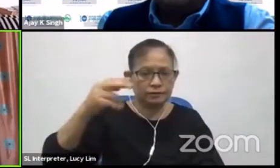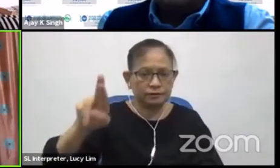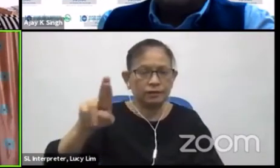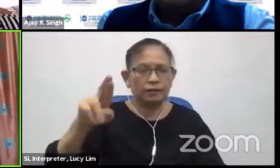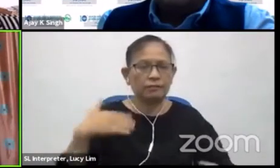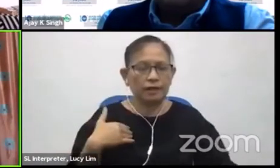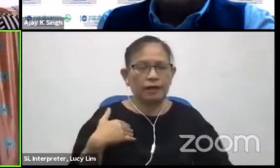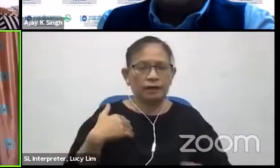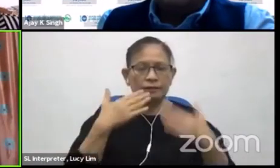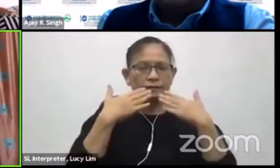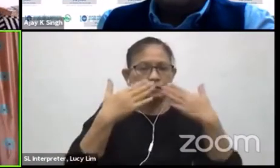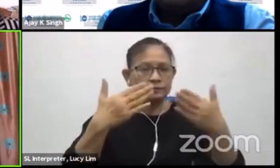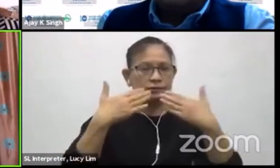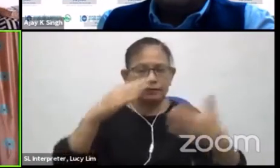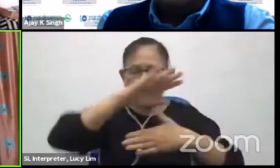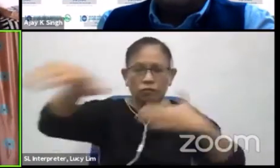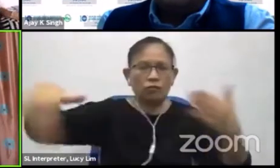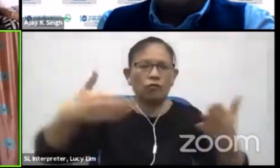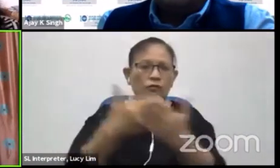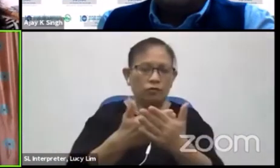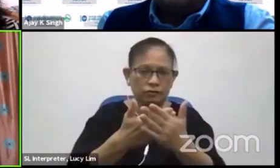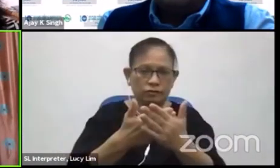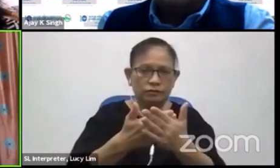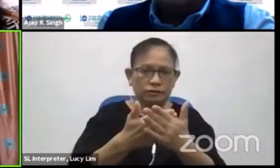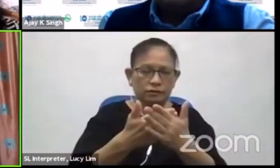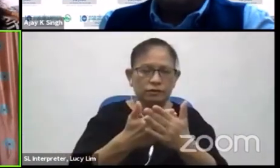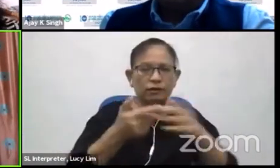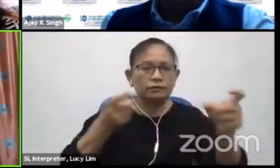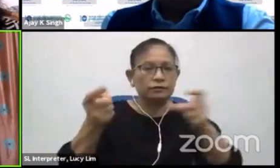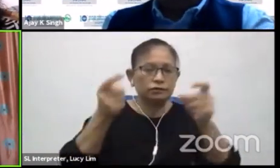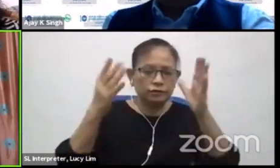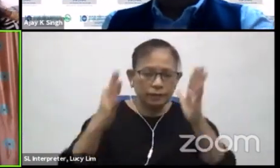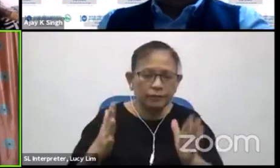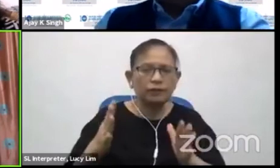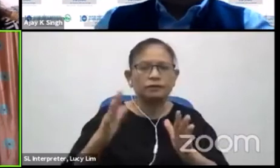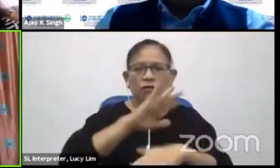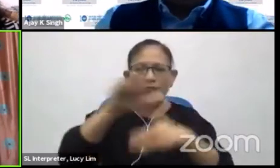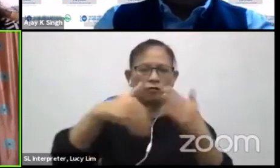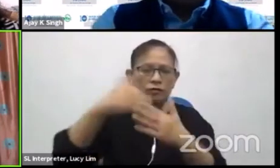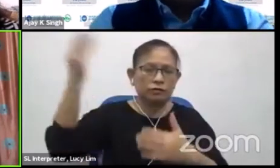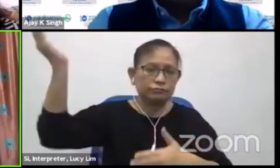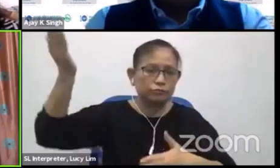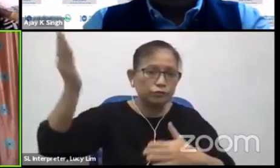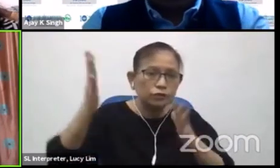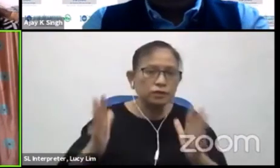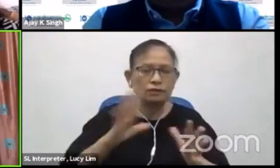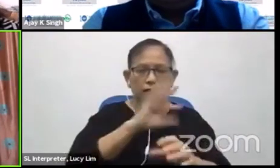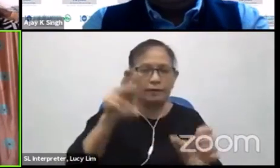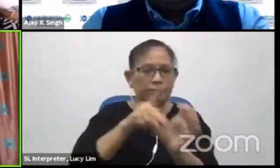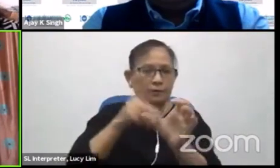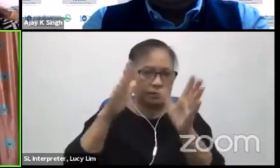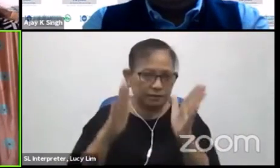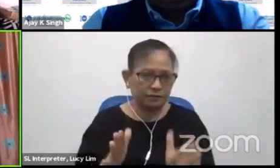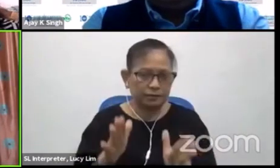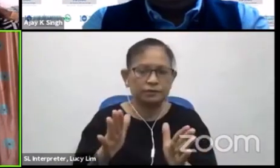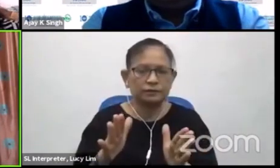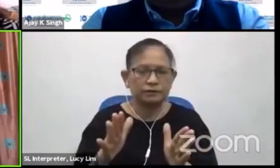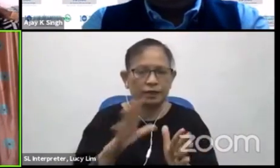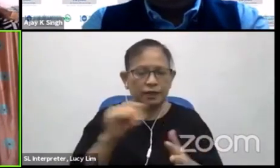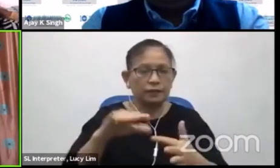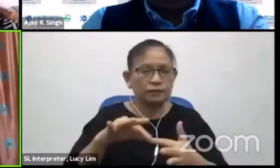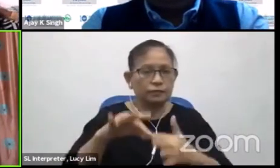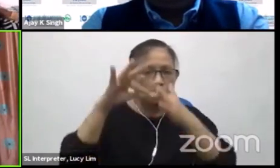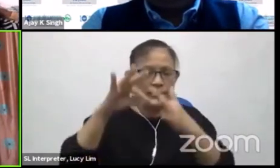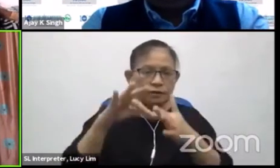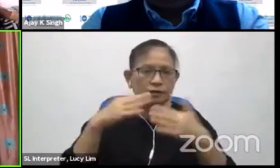sincere thanks to the chairperson, plenary speaker, abstract presenters, and to the participants. Special thanks to